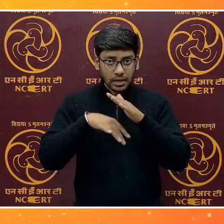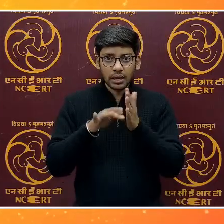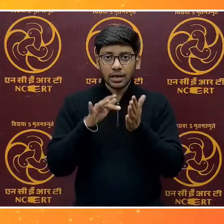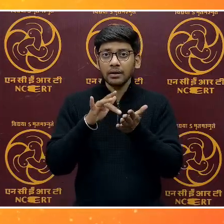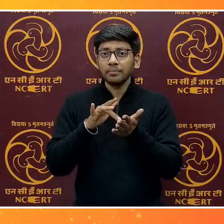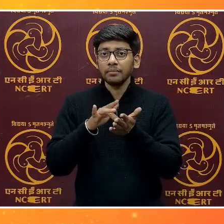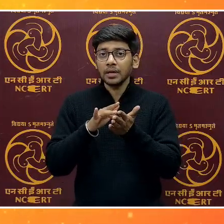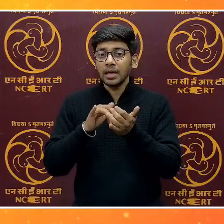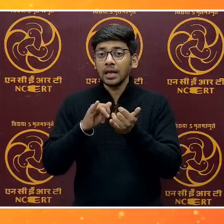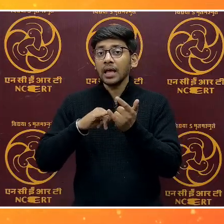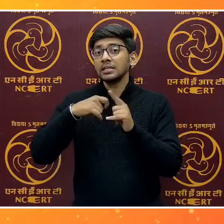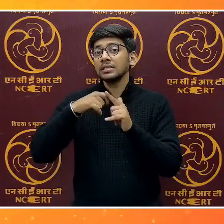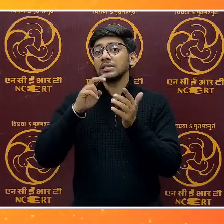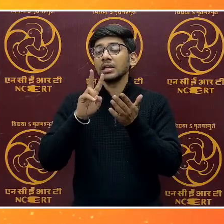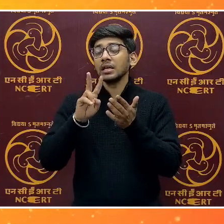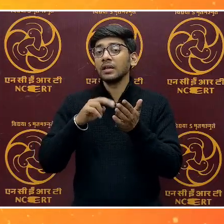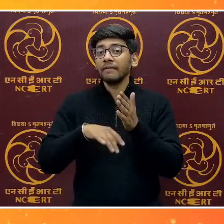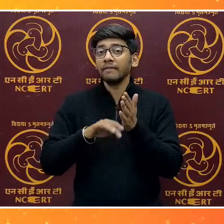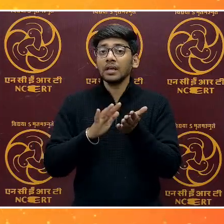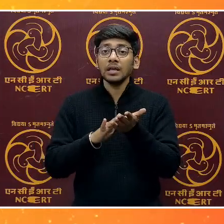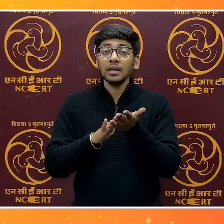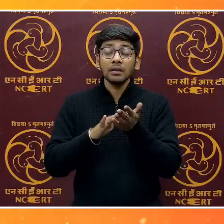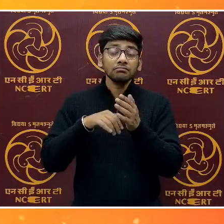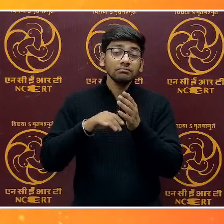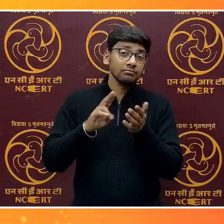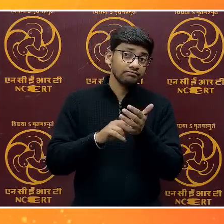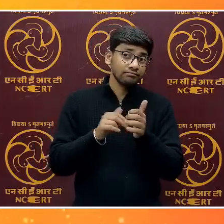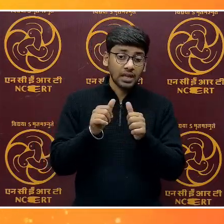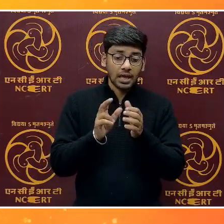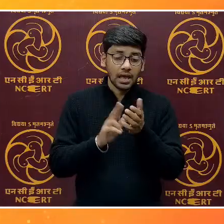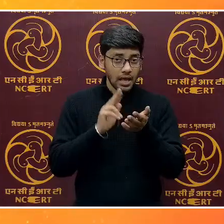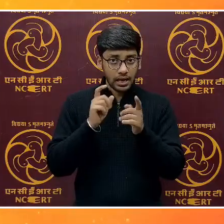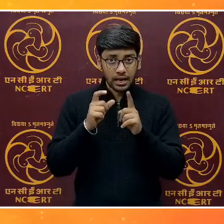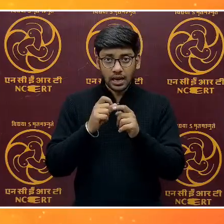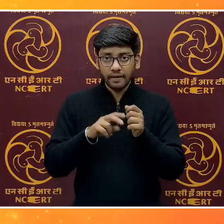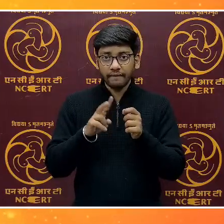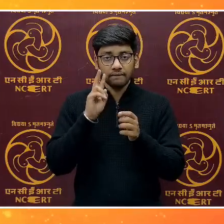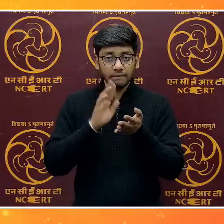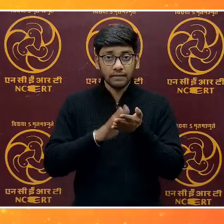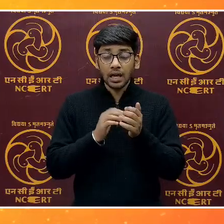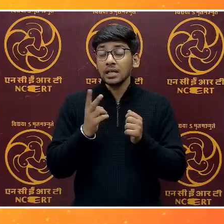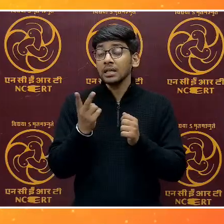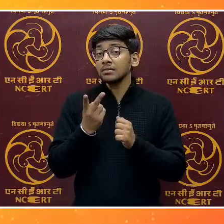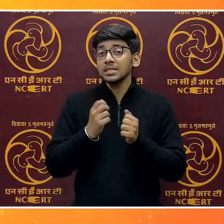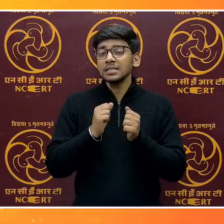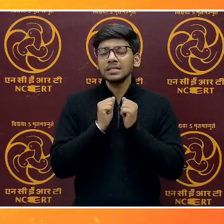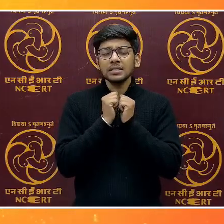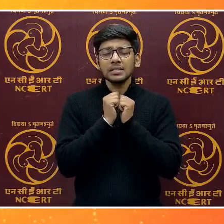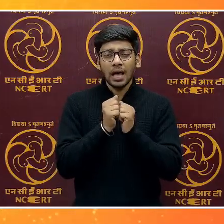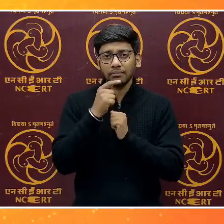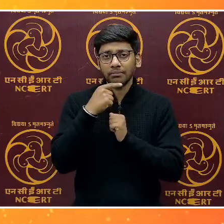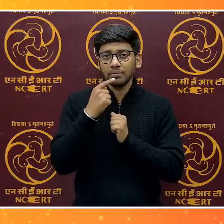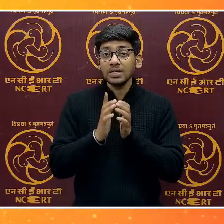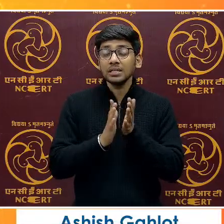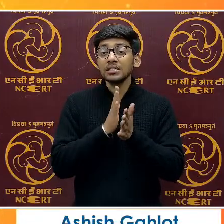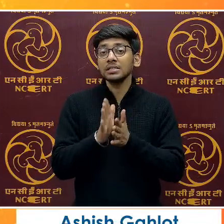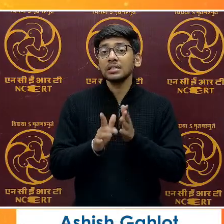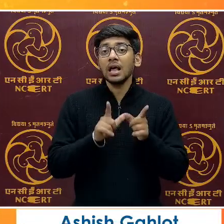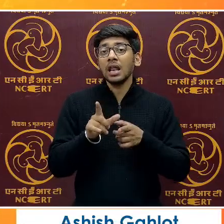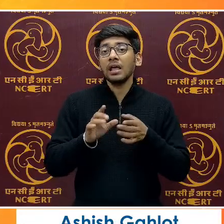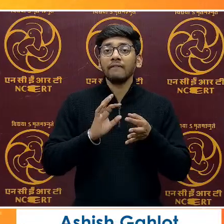Vihar. Ma'am, namaskar and very warm welcome to you. Thank you so much. And we both are accompanied by our Indian Sign Language interpreter, Mr.